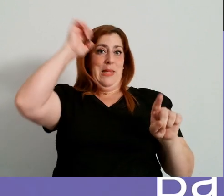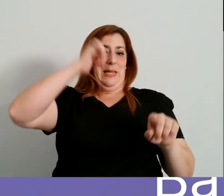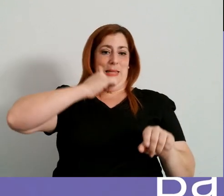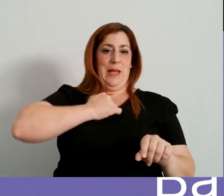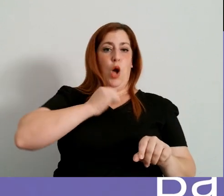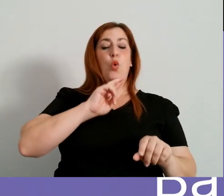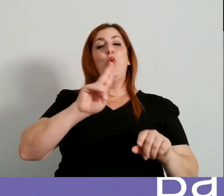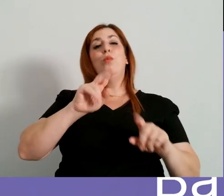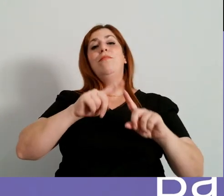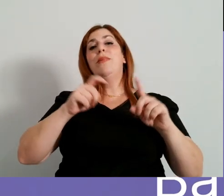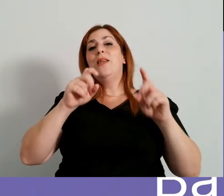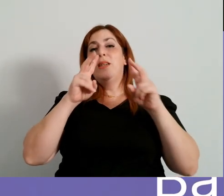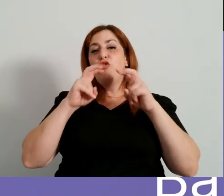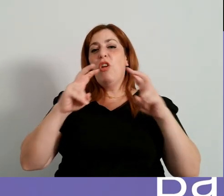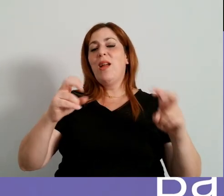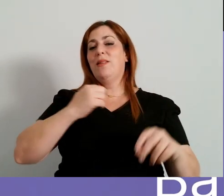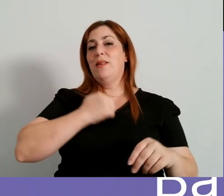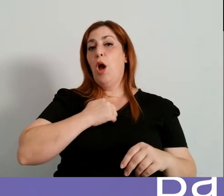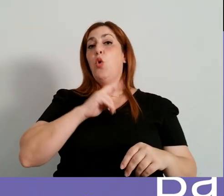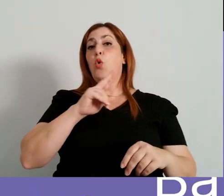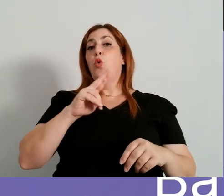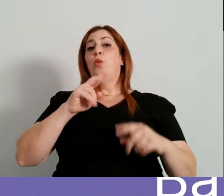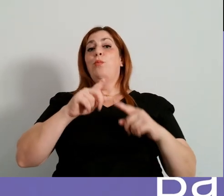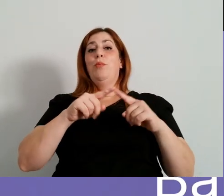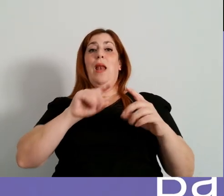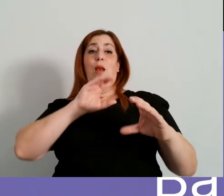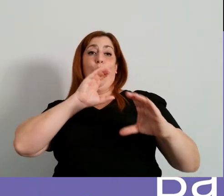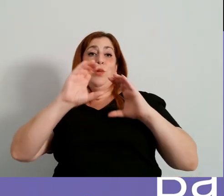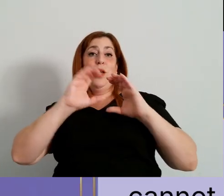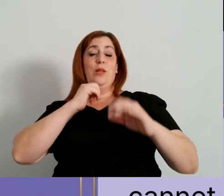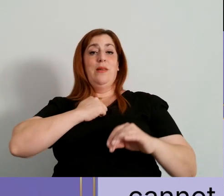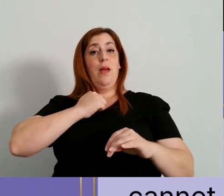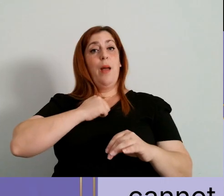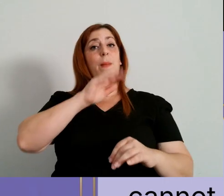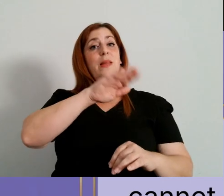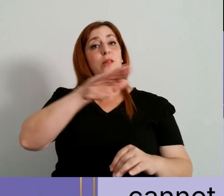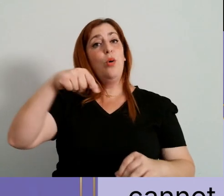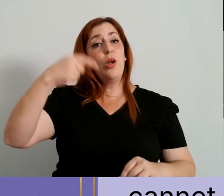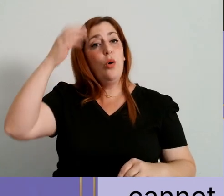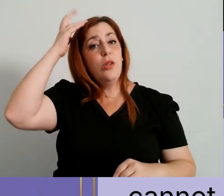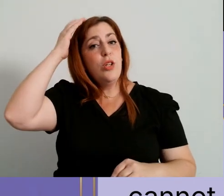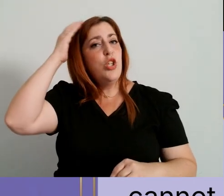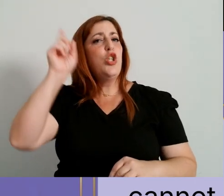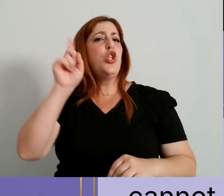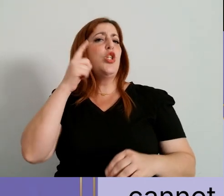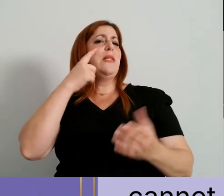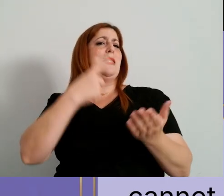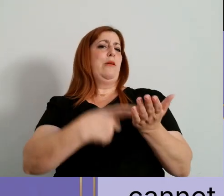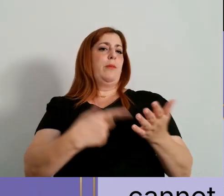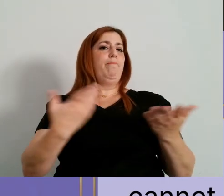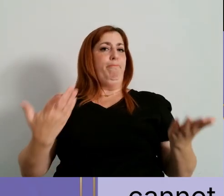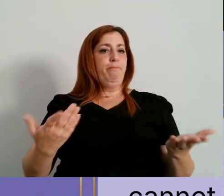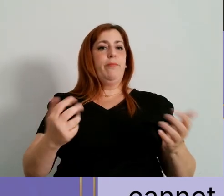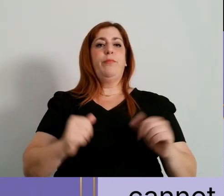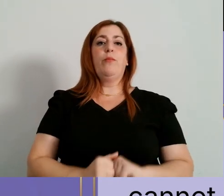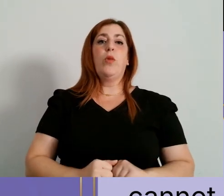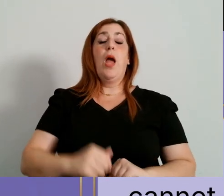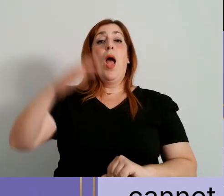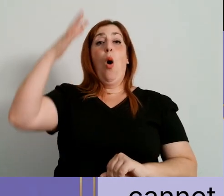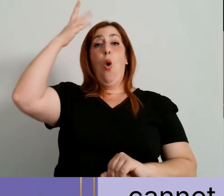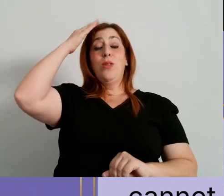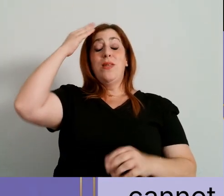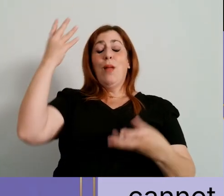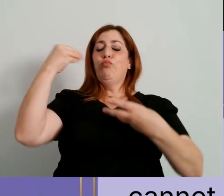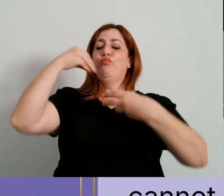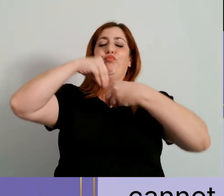experience, and my experience in interacting with the autistic community. So autism is an intrinsic part of the